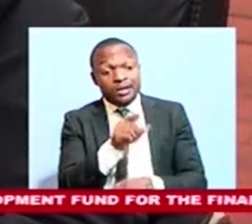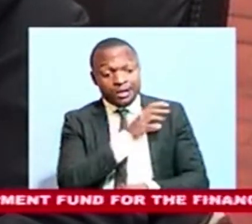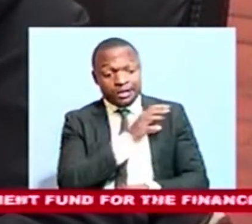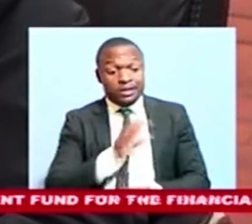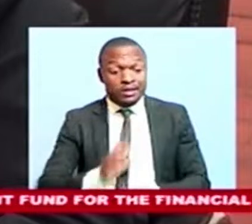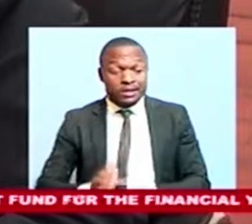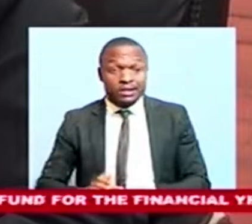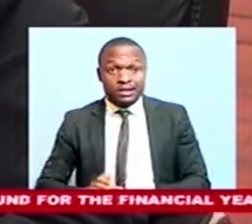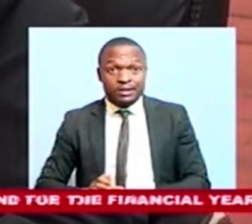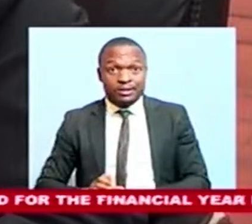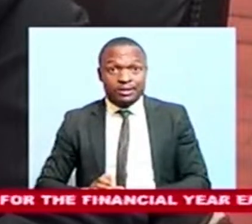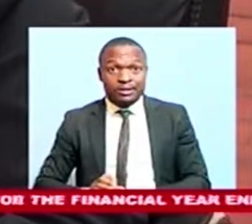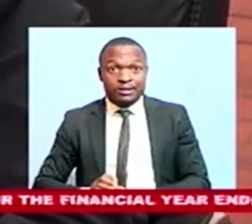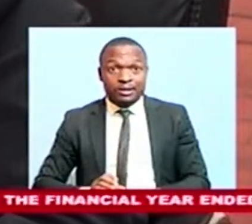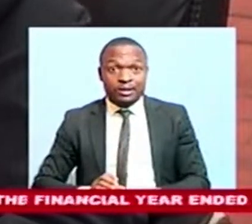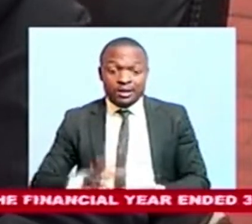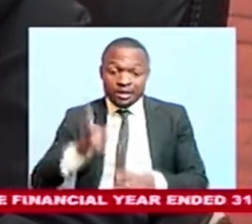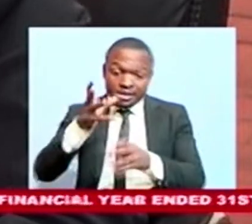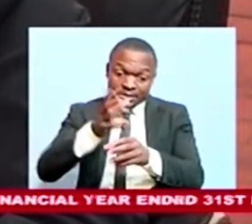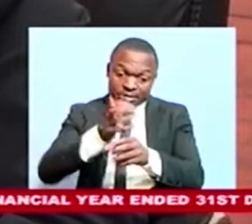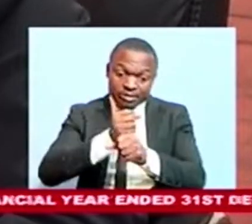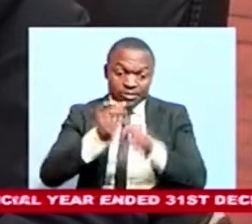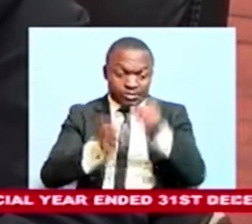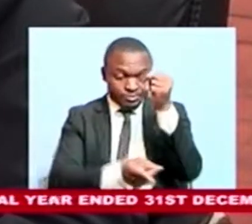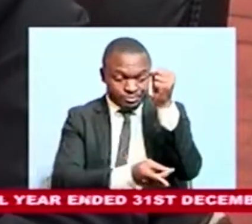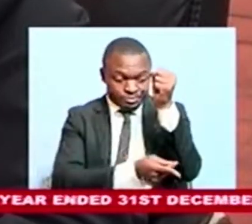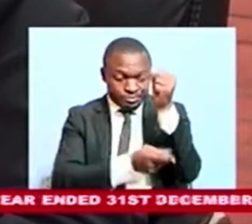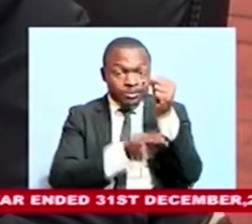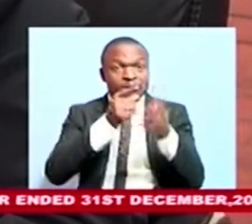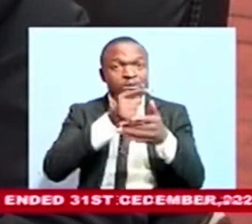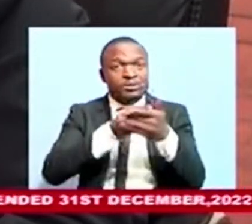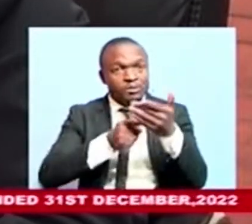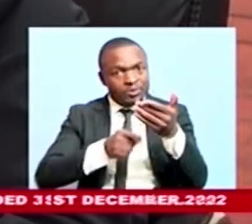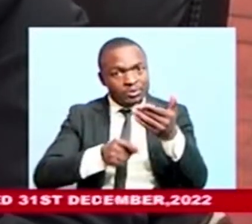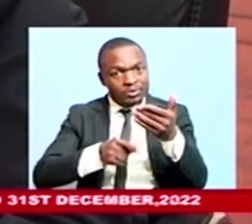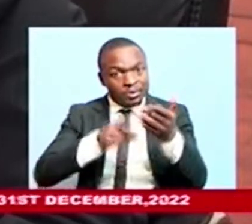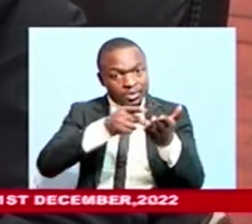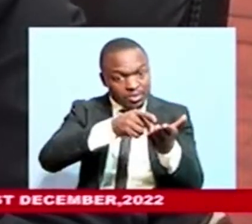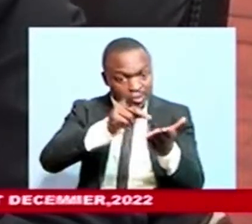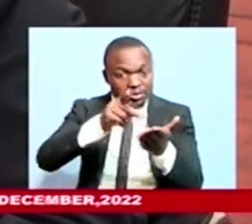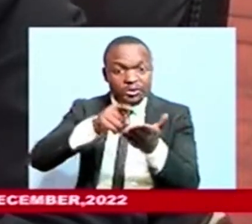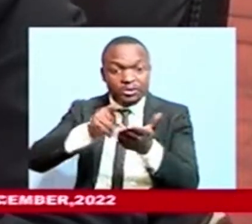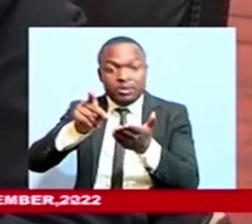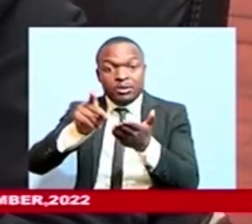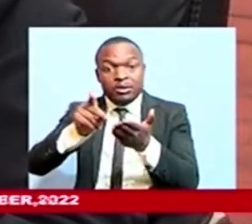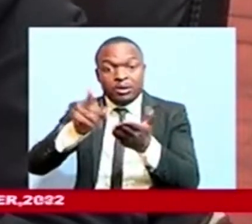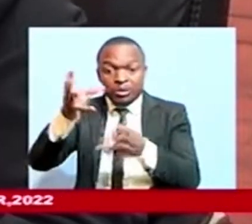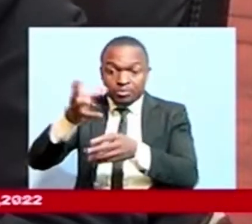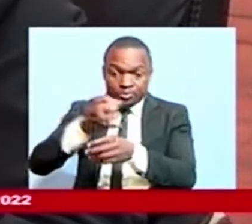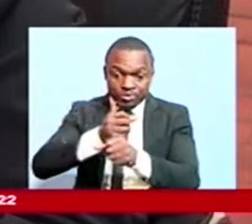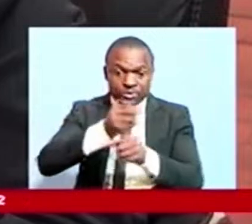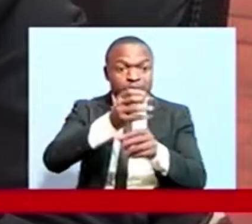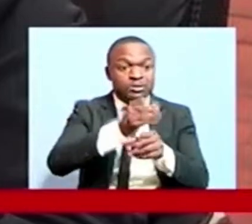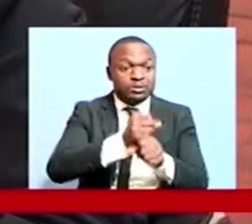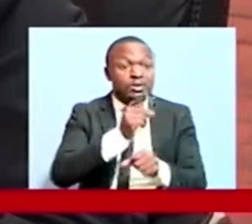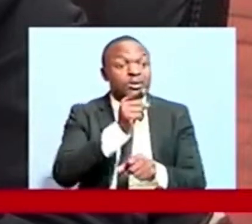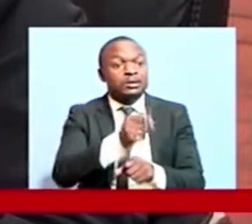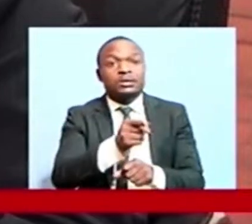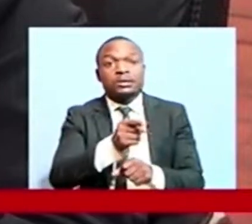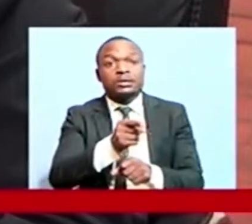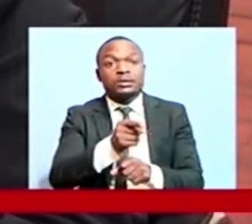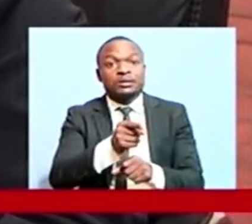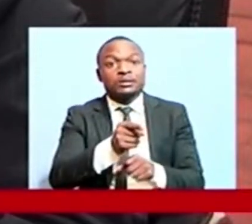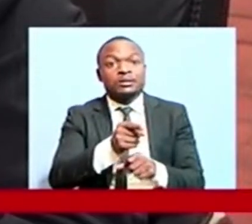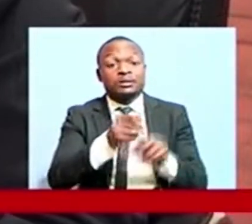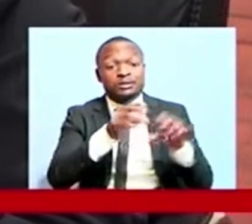any milestones, and what were the payments for those milestones that were scored before